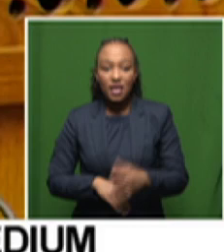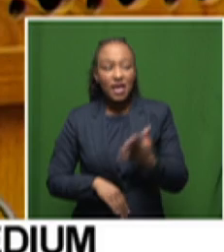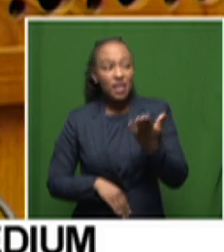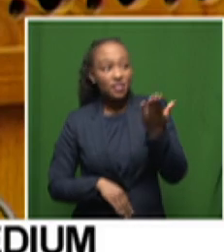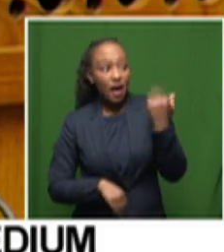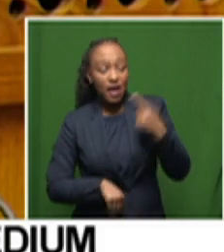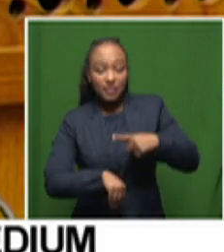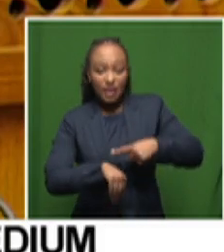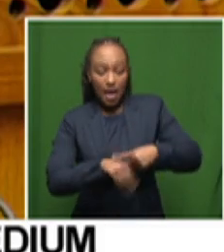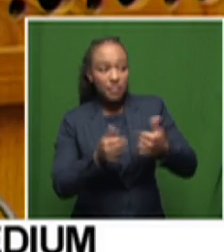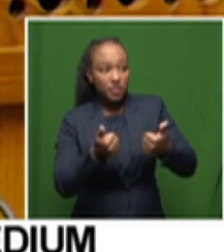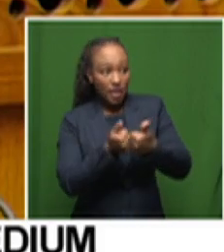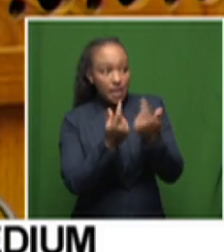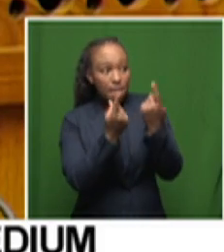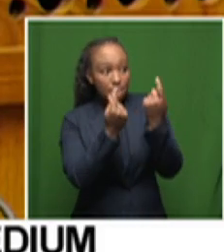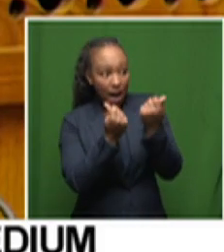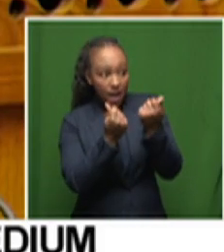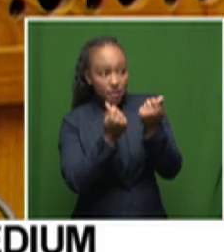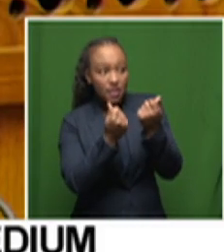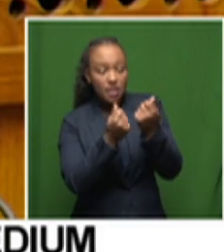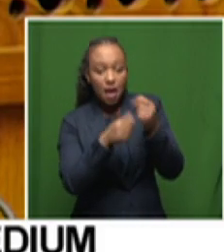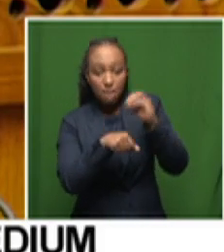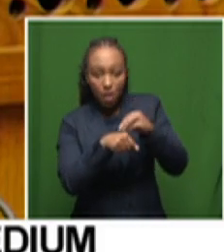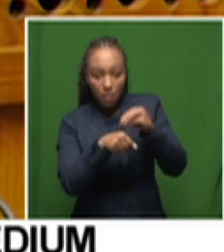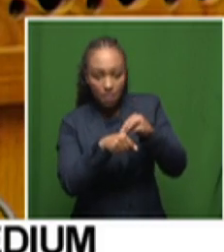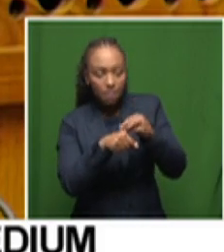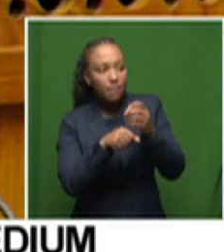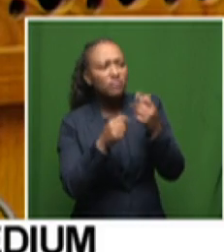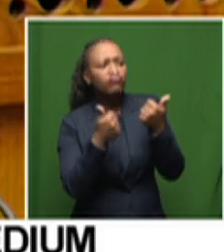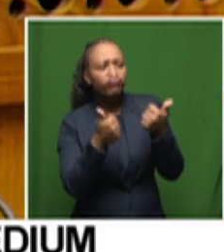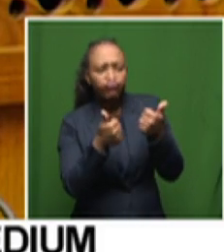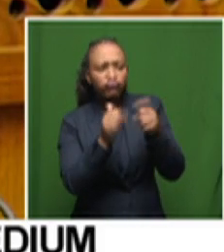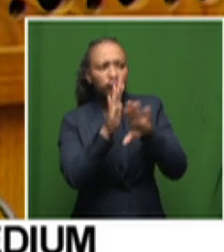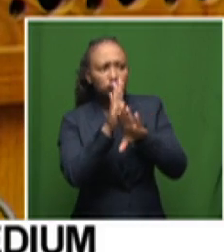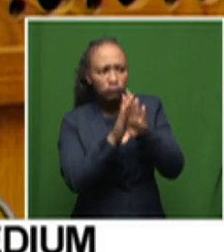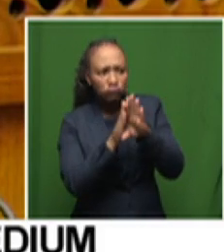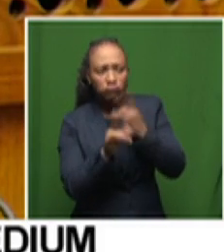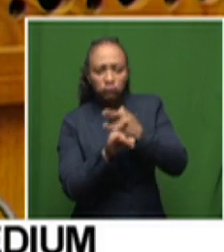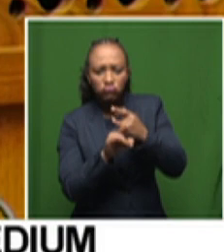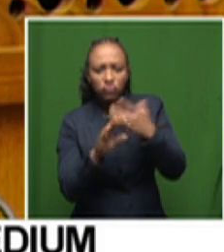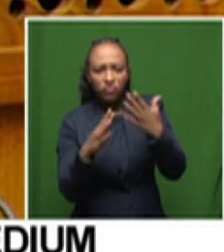then, so we will rise to this one this time.